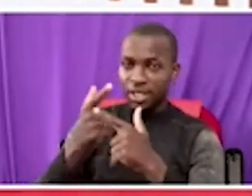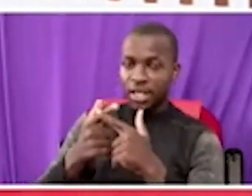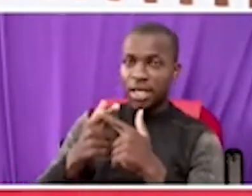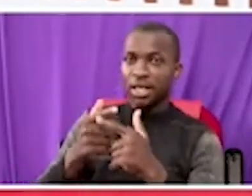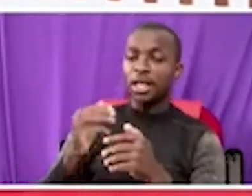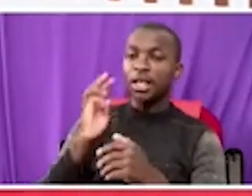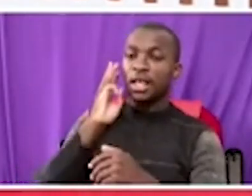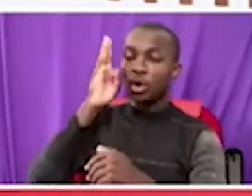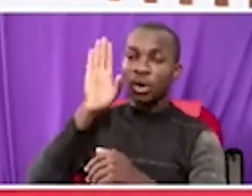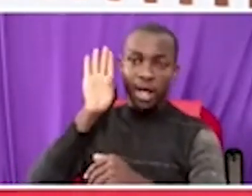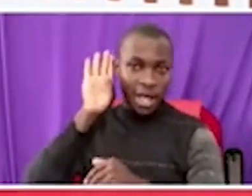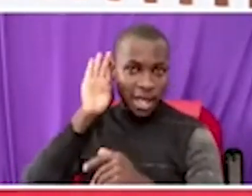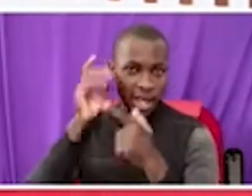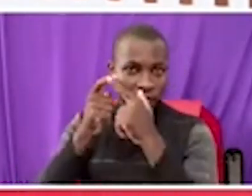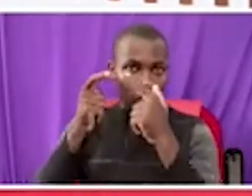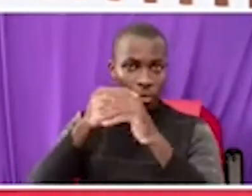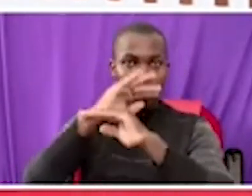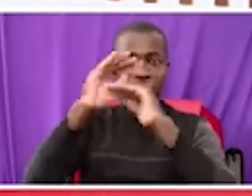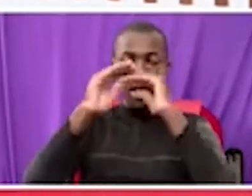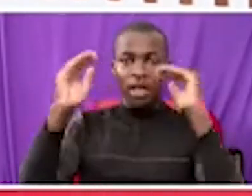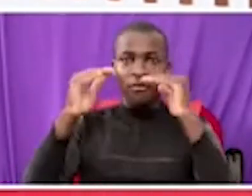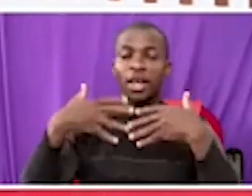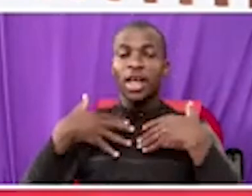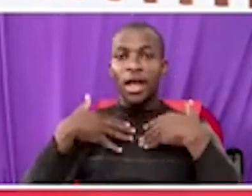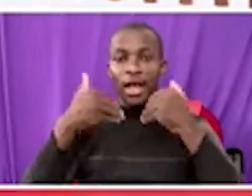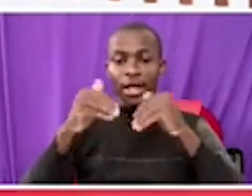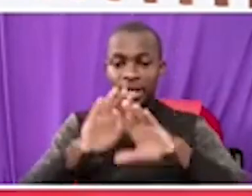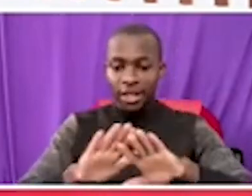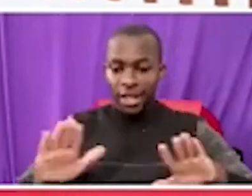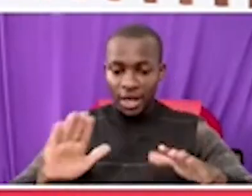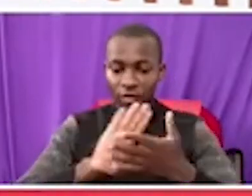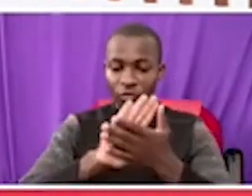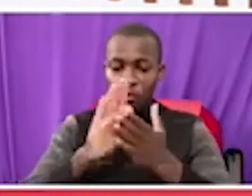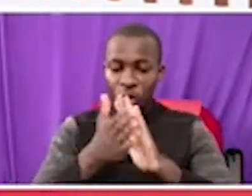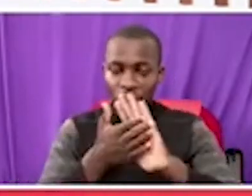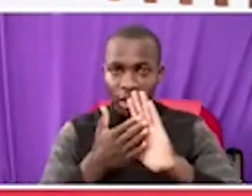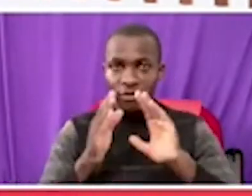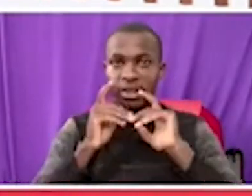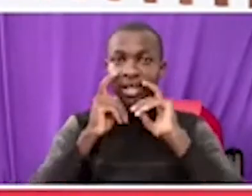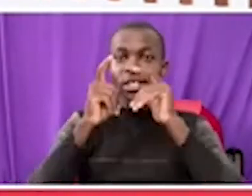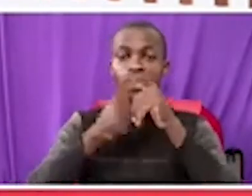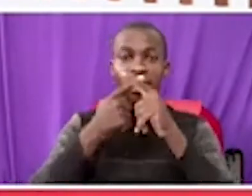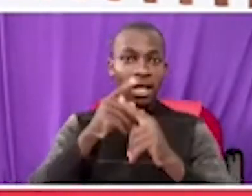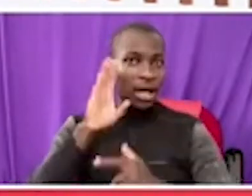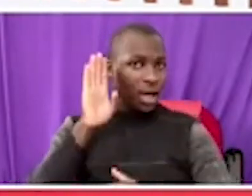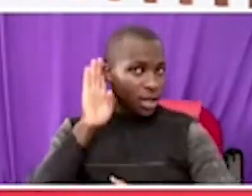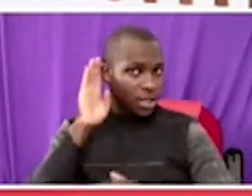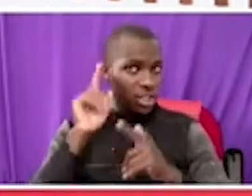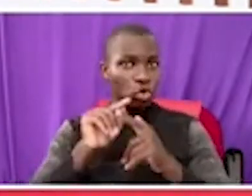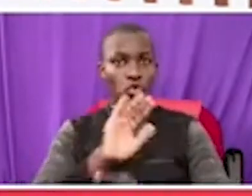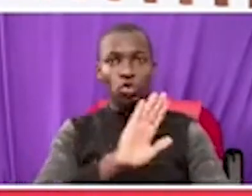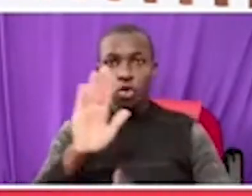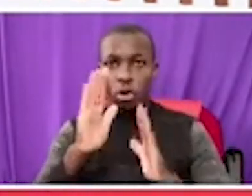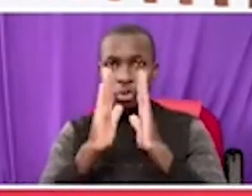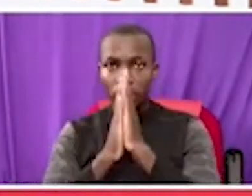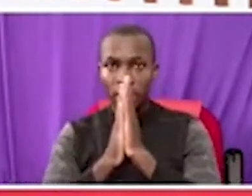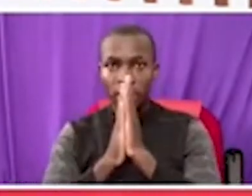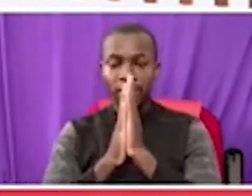will hear from heaven, heal their land, forgive their sin. I will listen to the prayers offered in this